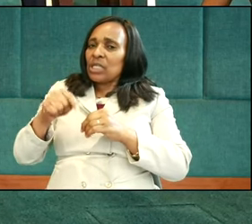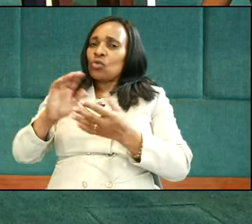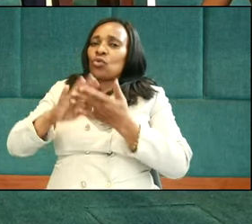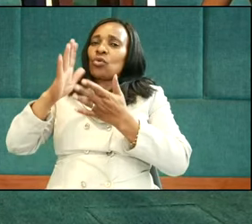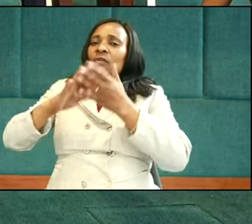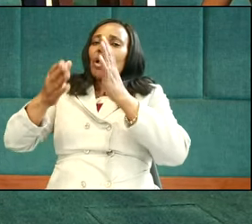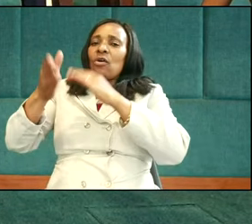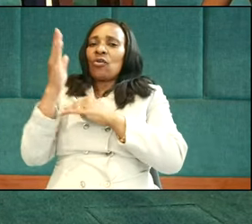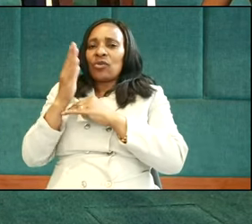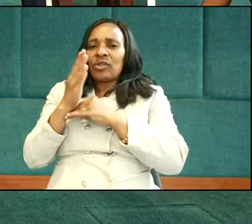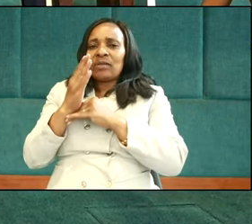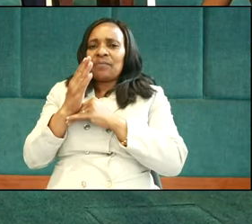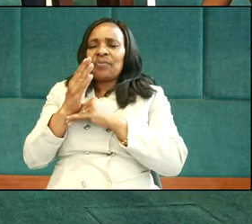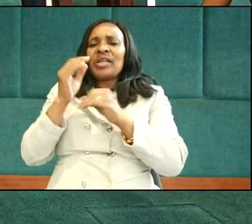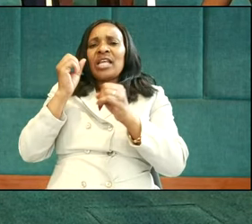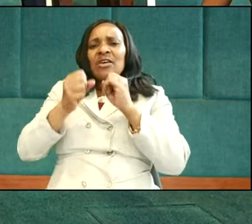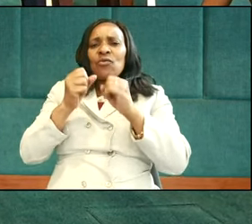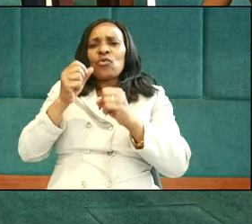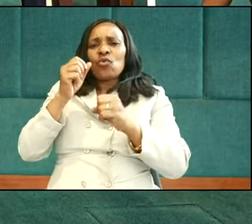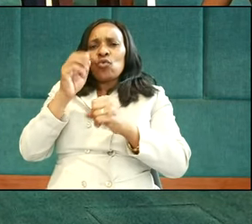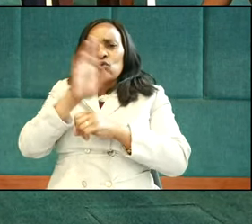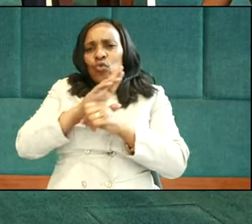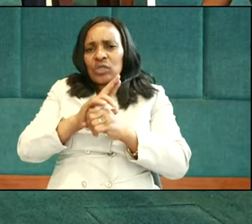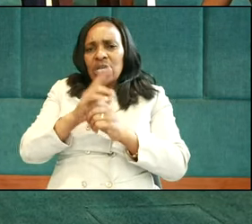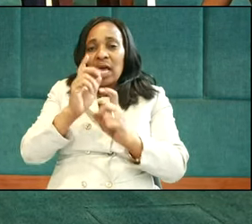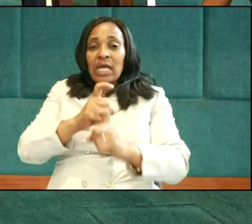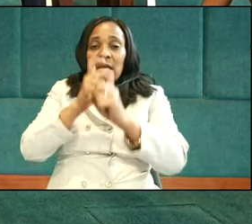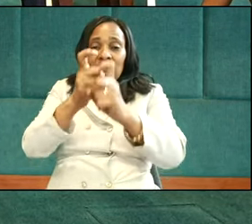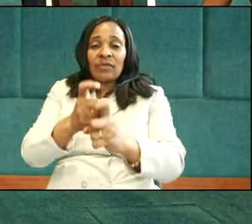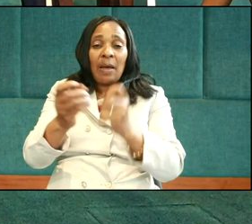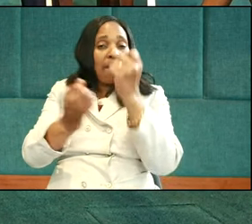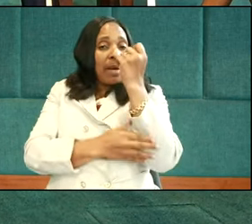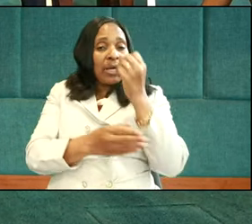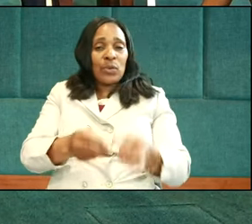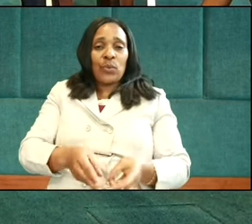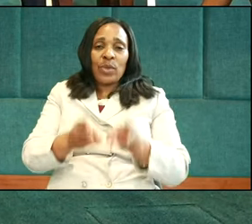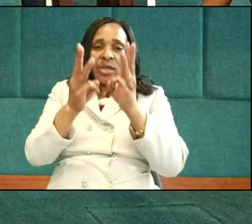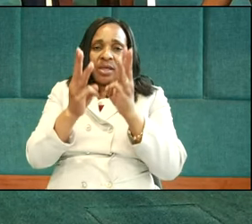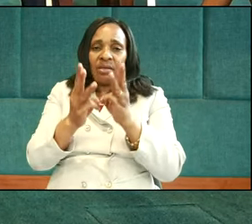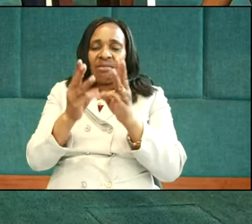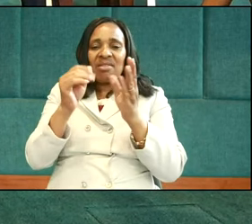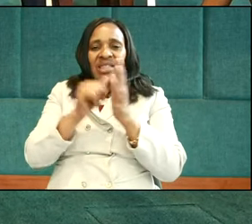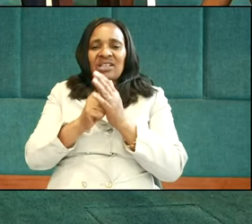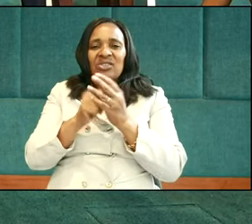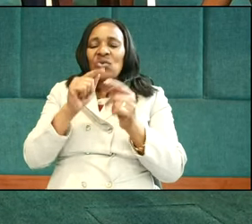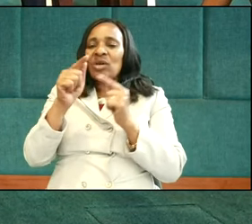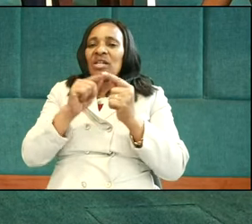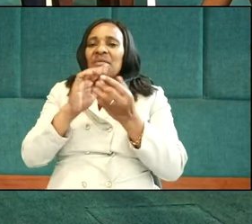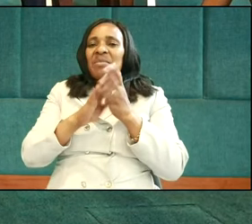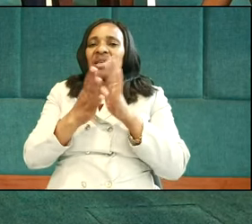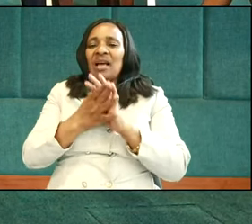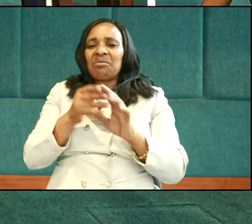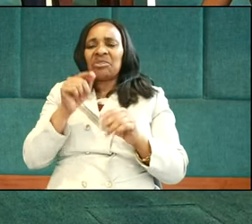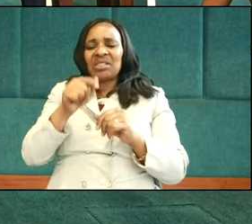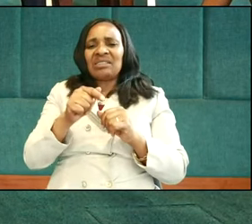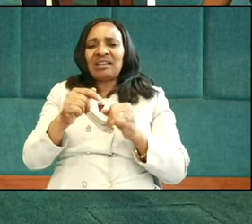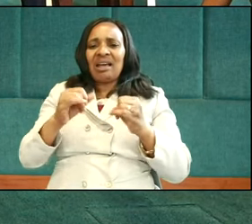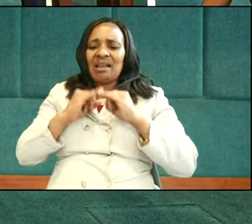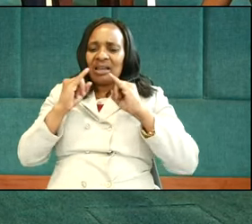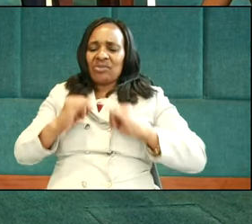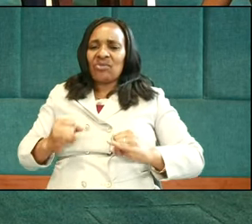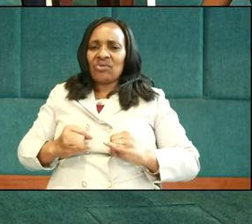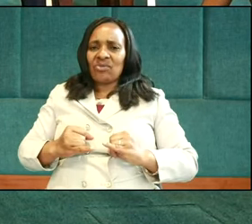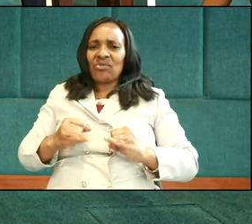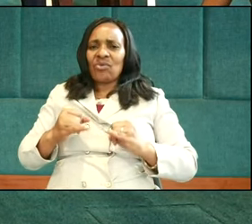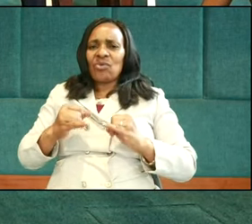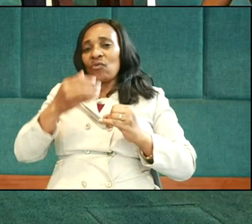Yeah. Yeah. So if you use your gift in a bad way, that's when it becomes an idol, because you forget the reason